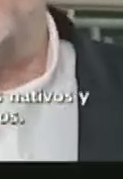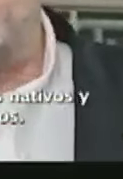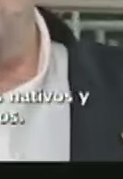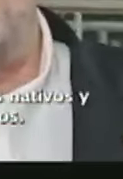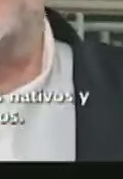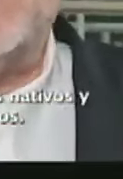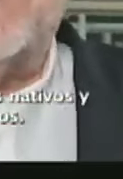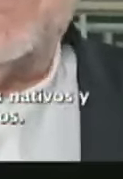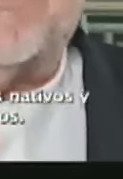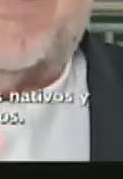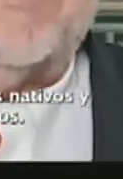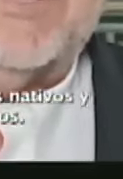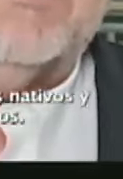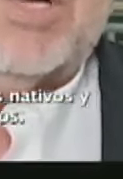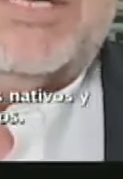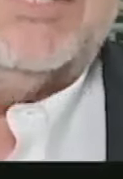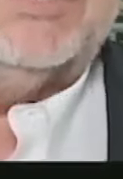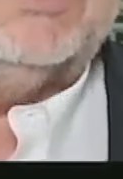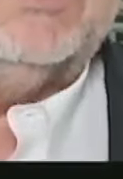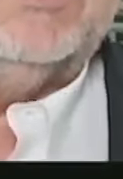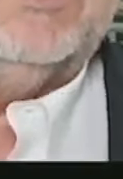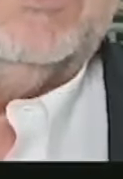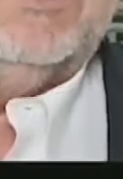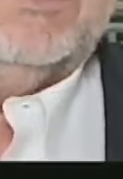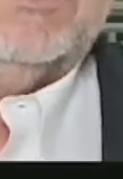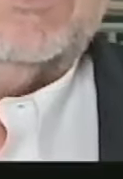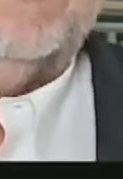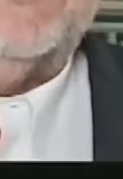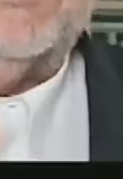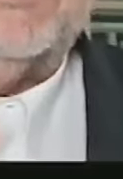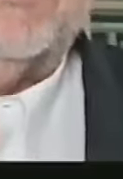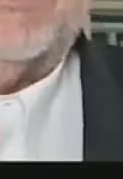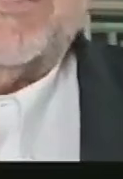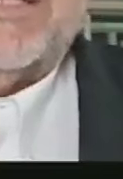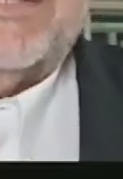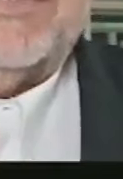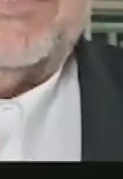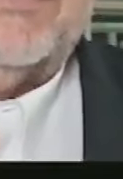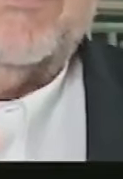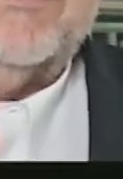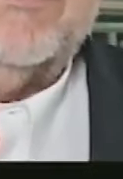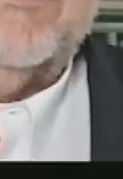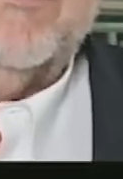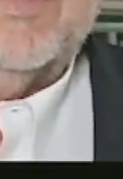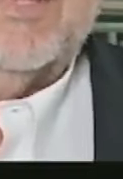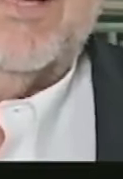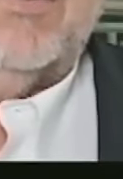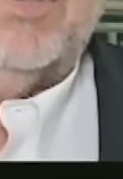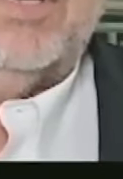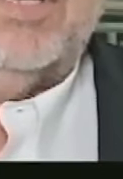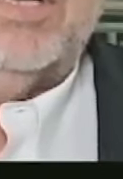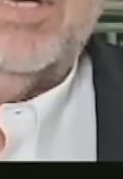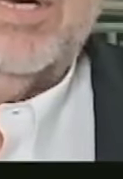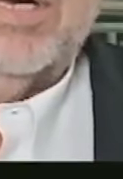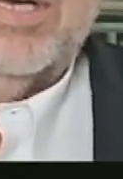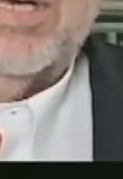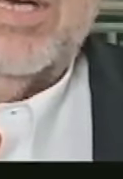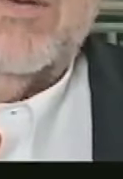genocide and, of course, the enslavement of African bodies. St. Vincent and the Grenadines, our